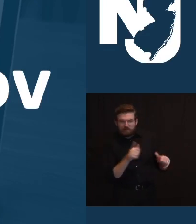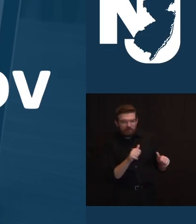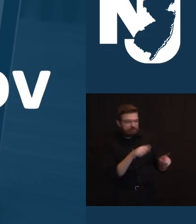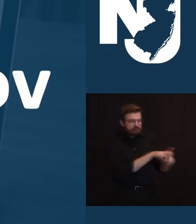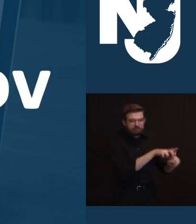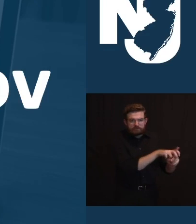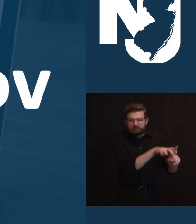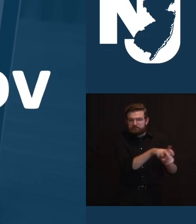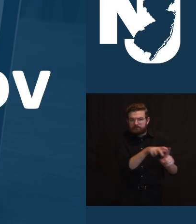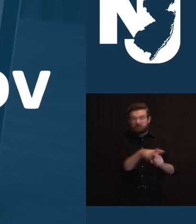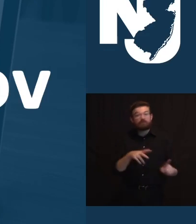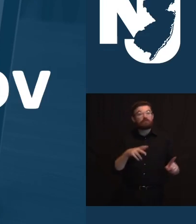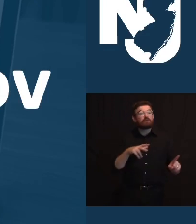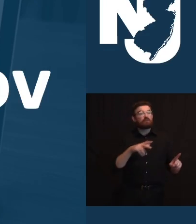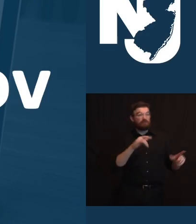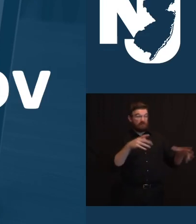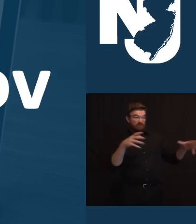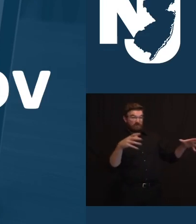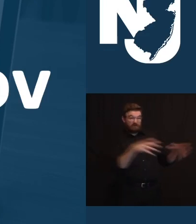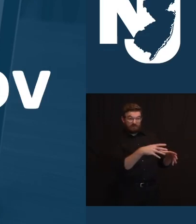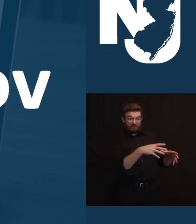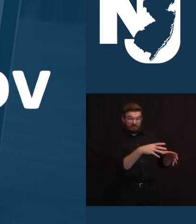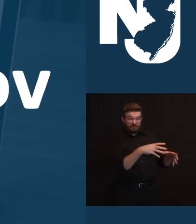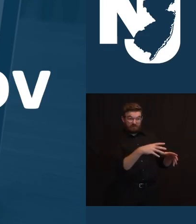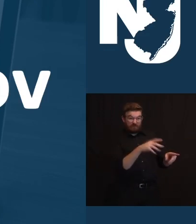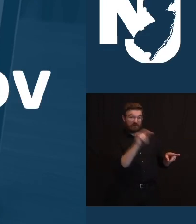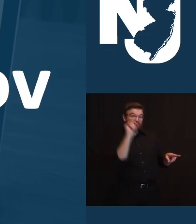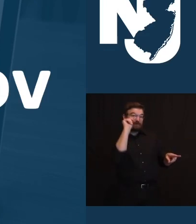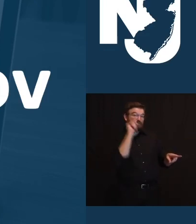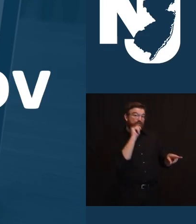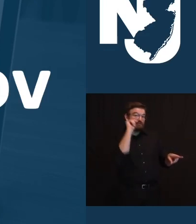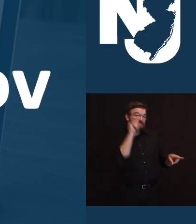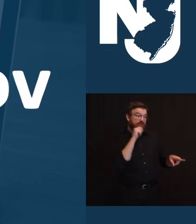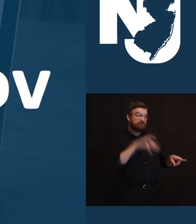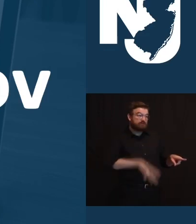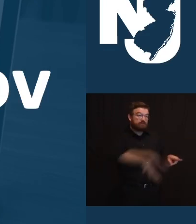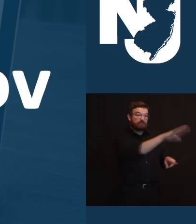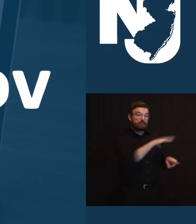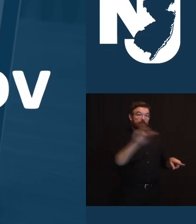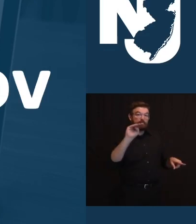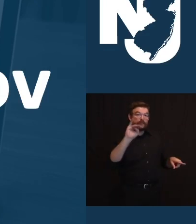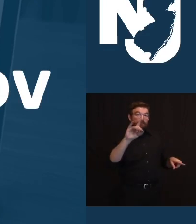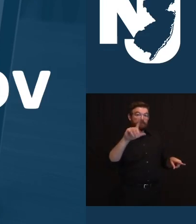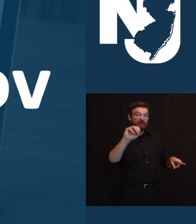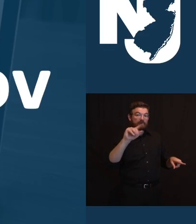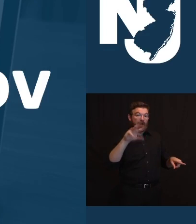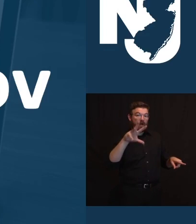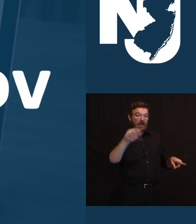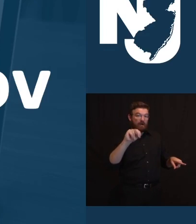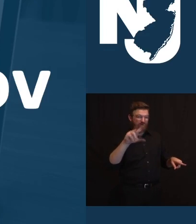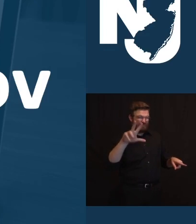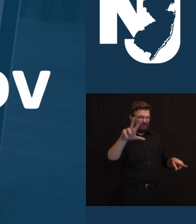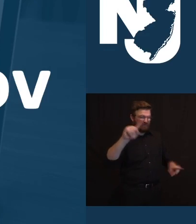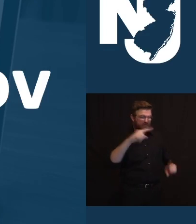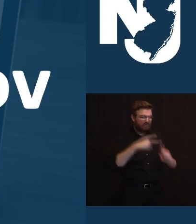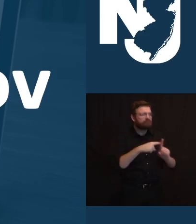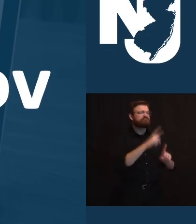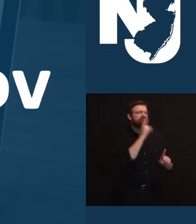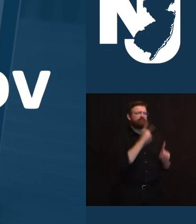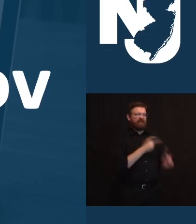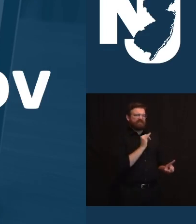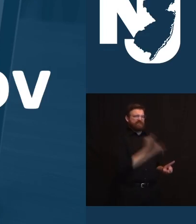in Middletown of teenagers, not all from that party, by the way. As I said yesterday, whatever activities these young people may have been